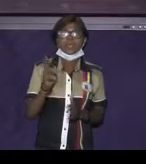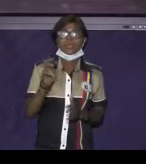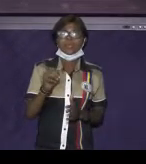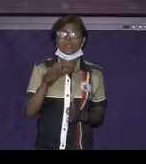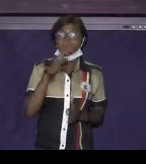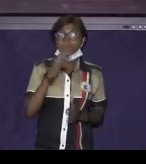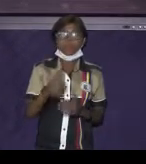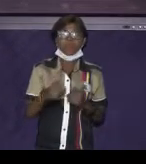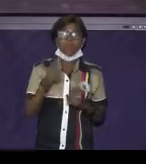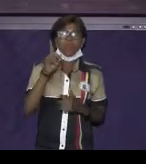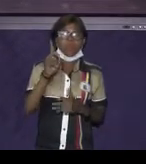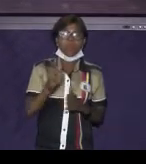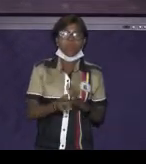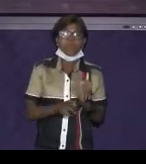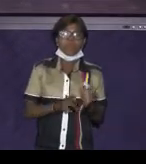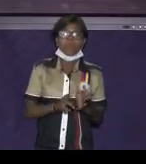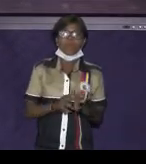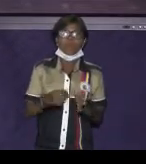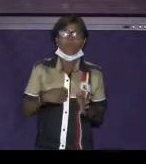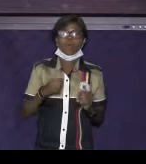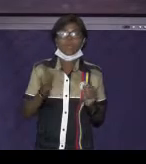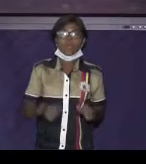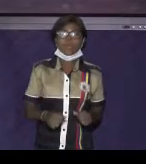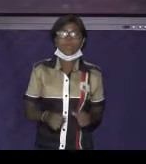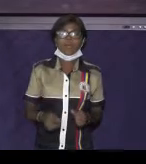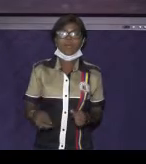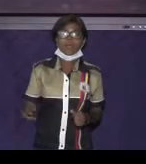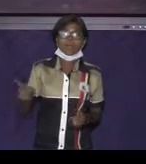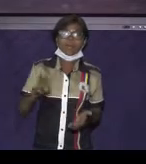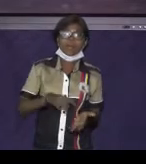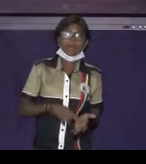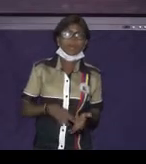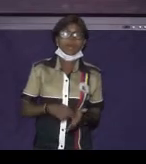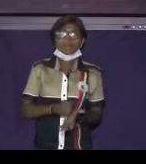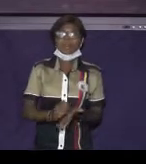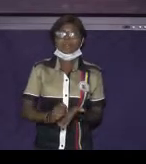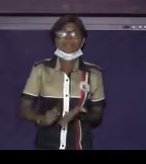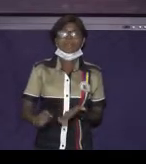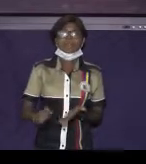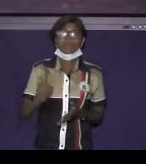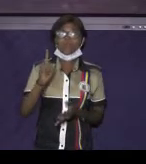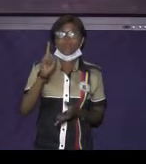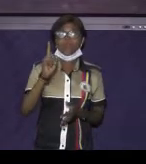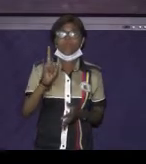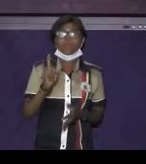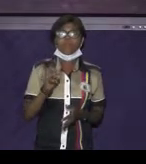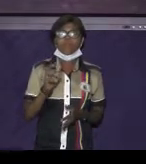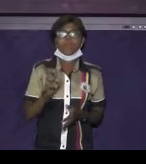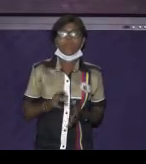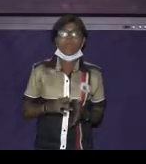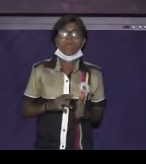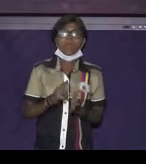speed. Now, we can rewrite this 1 hour as